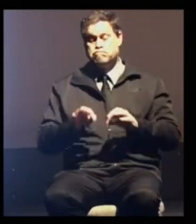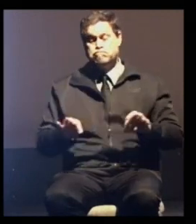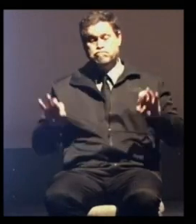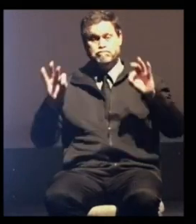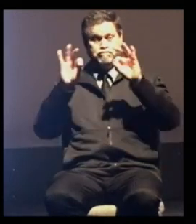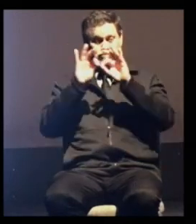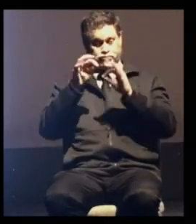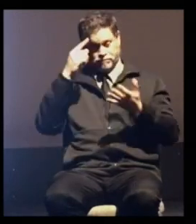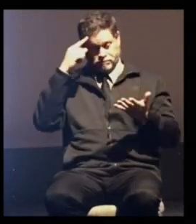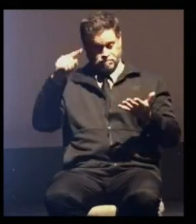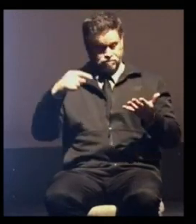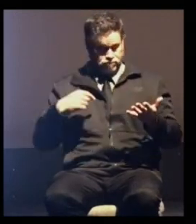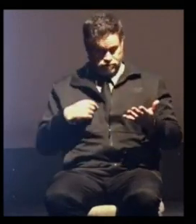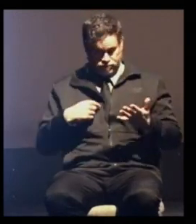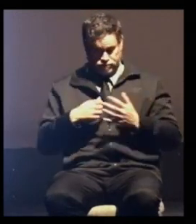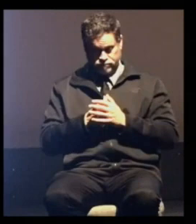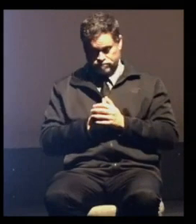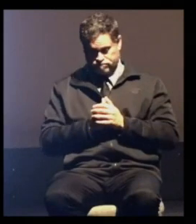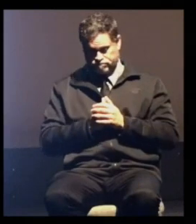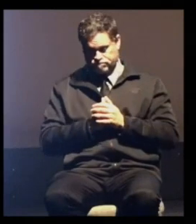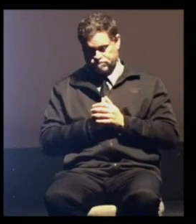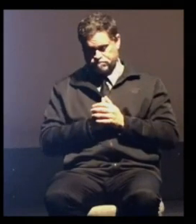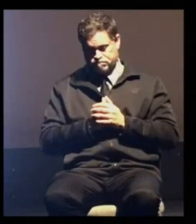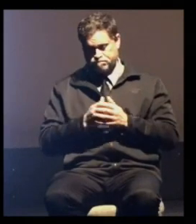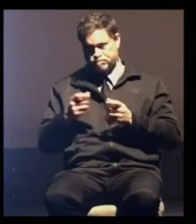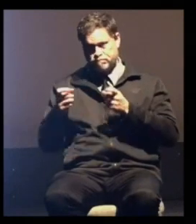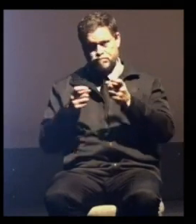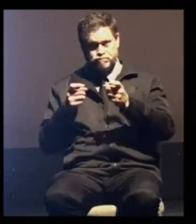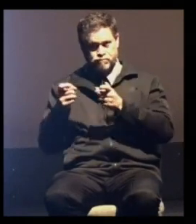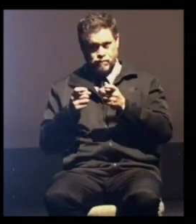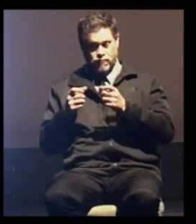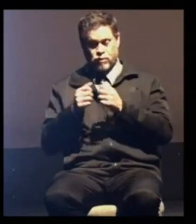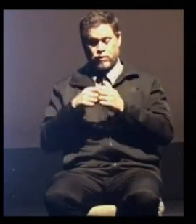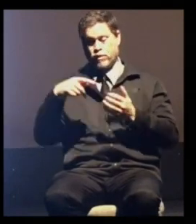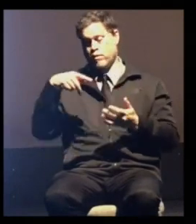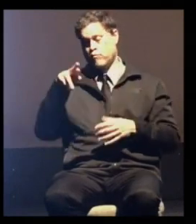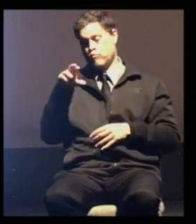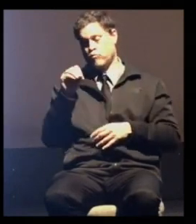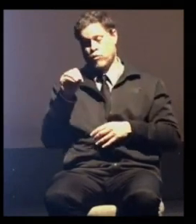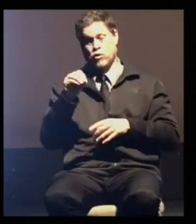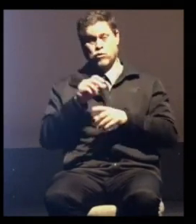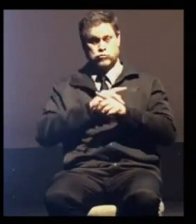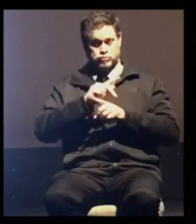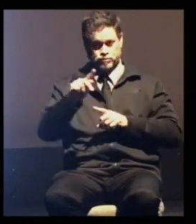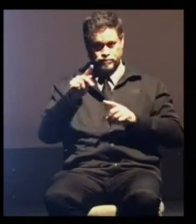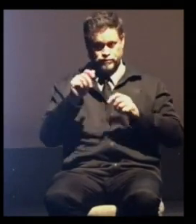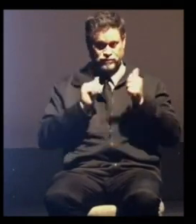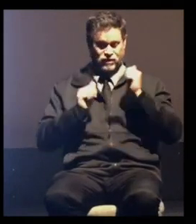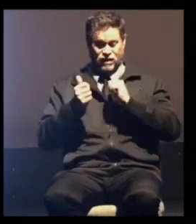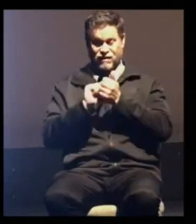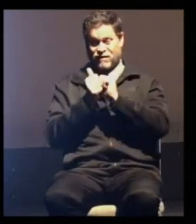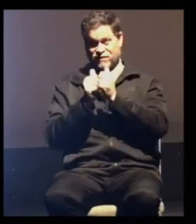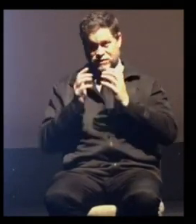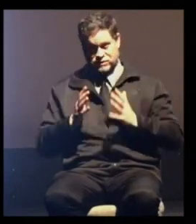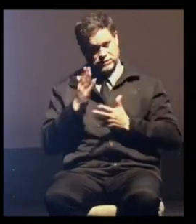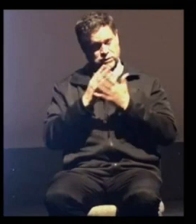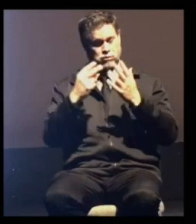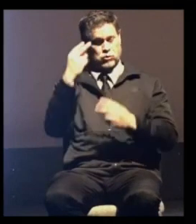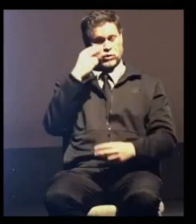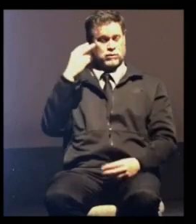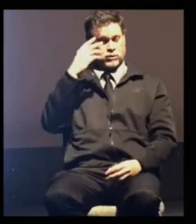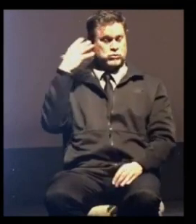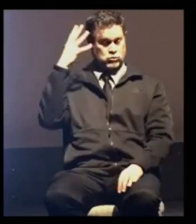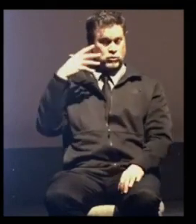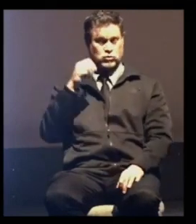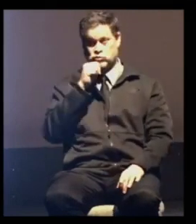Important for me with dealing with the pro athletes, and some of them look at me like I'm crazy when I say